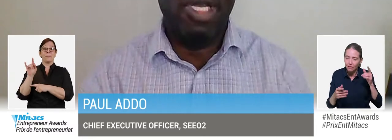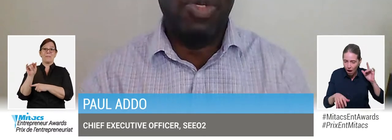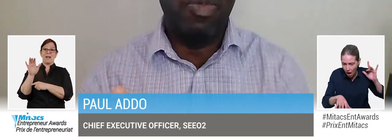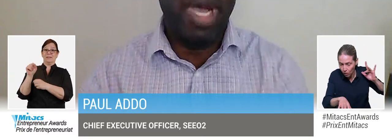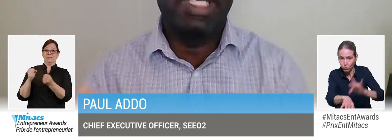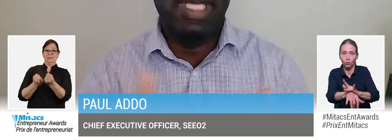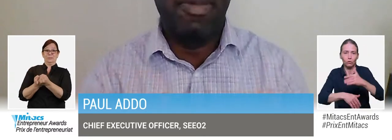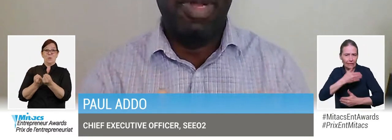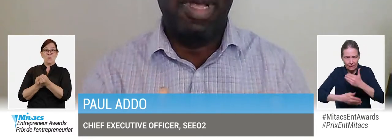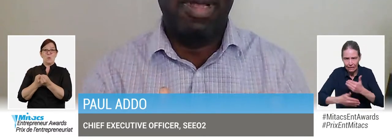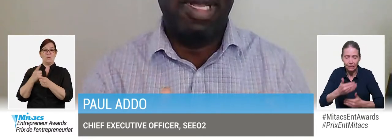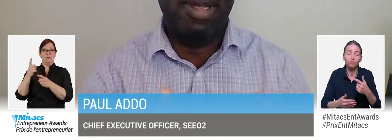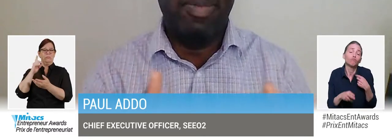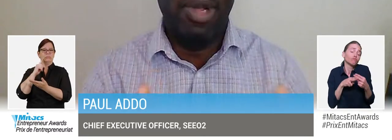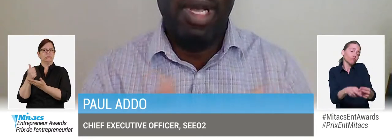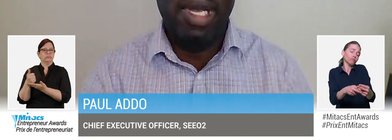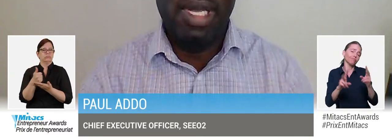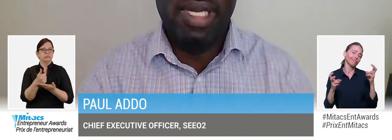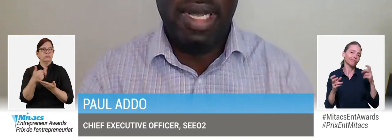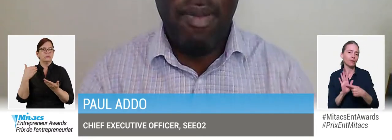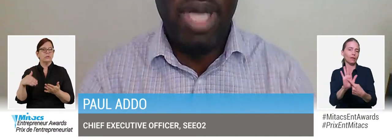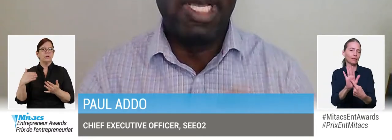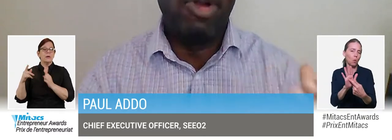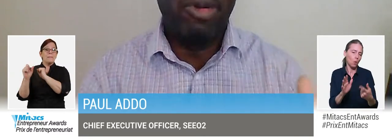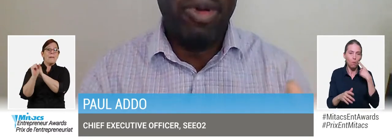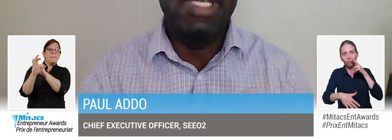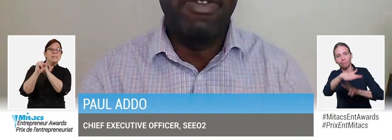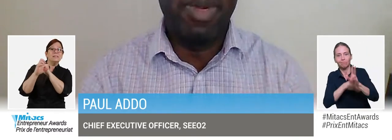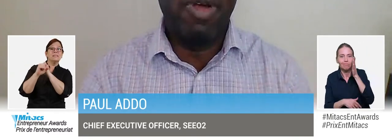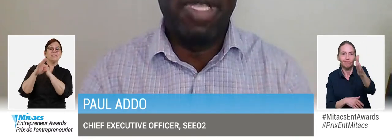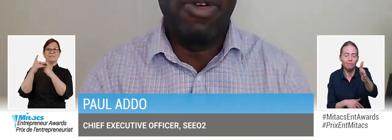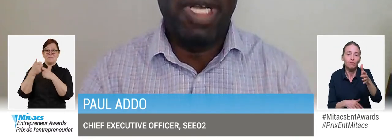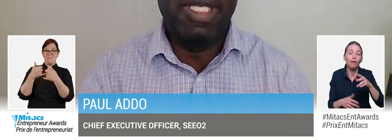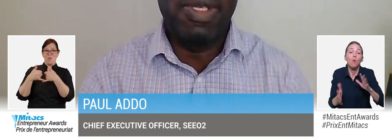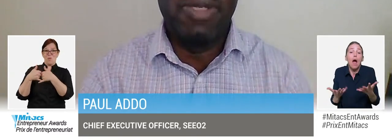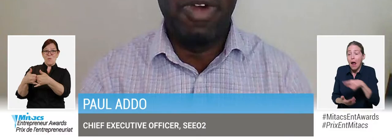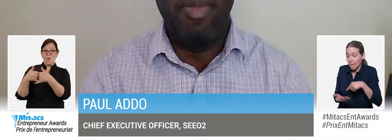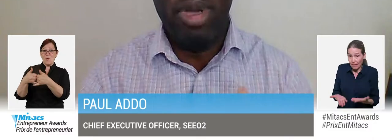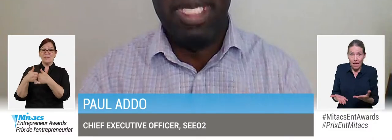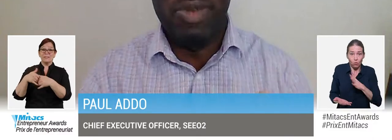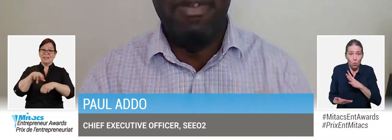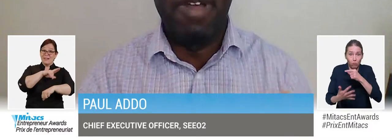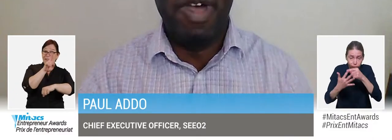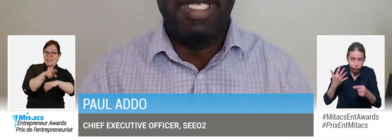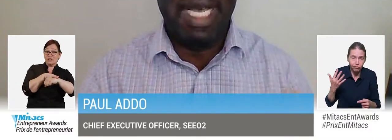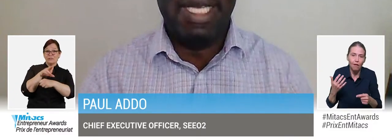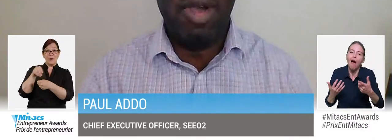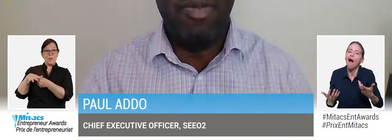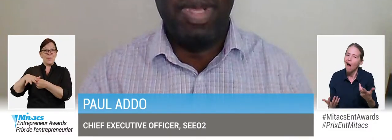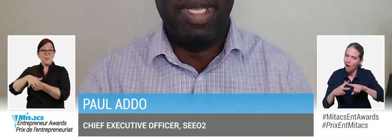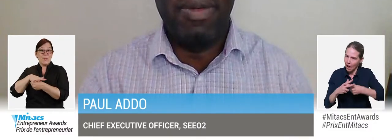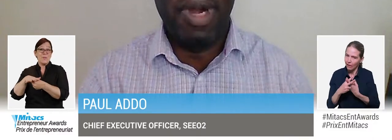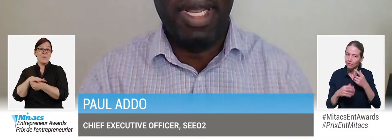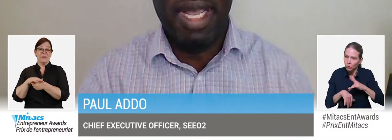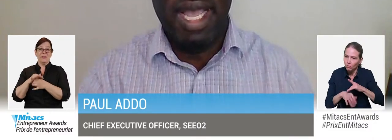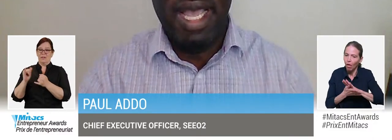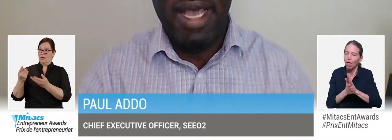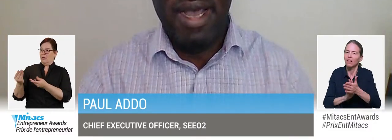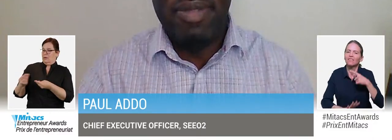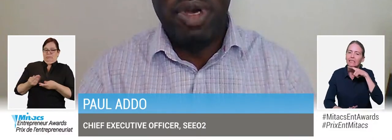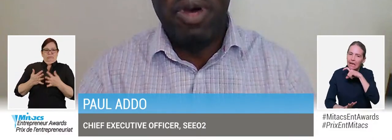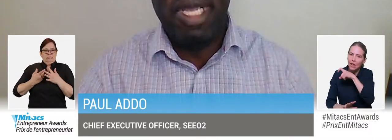capital, right? You need to match the amount that you're requesting from the government grant. So it's very important to have that funds as a company,